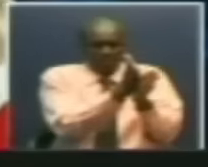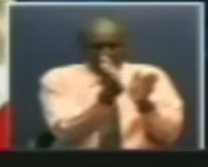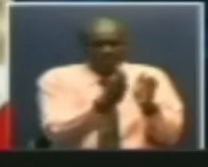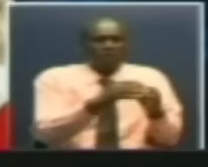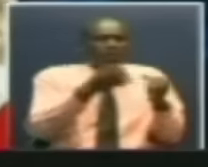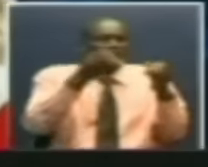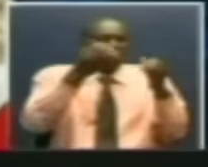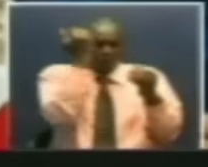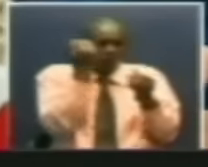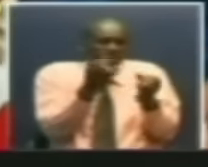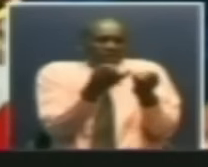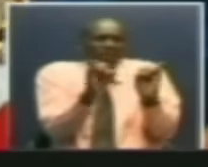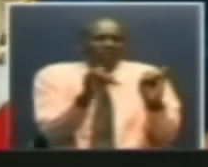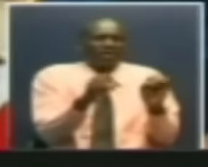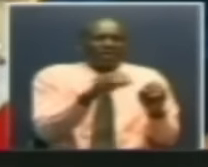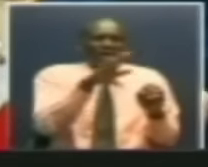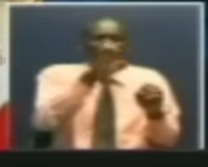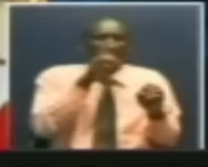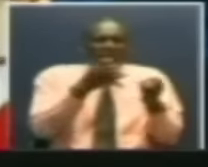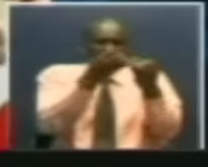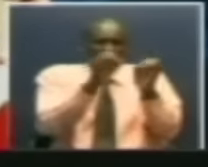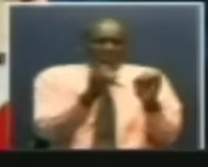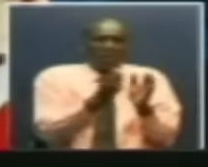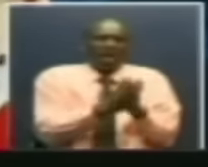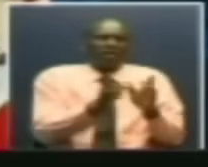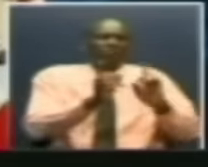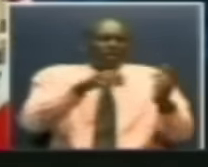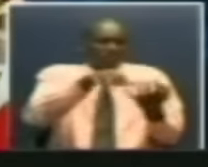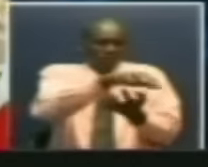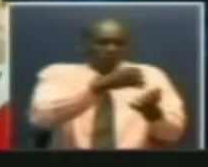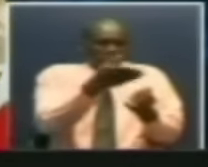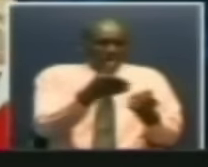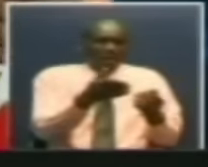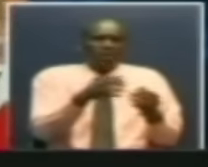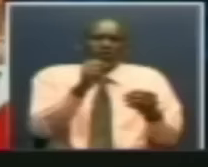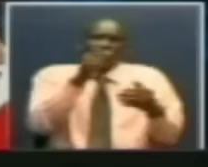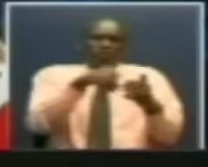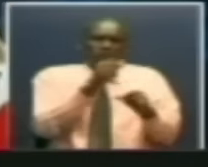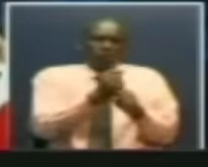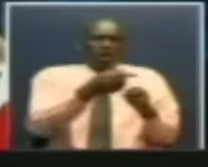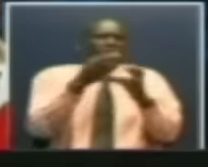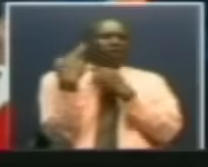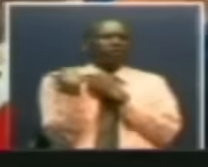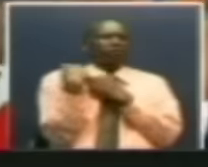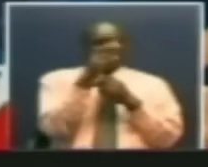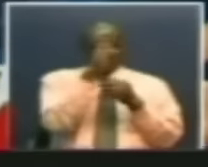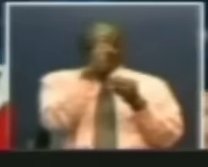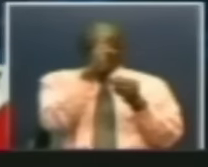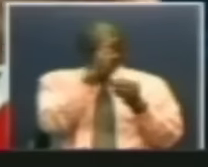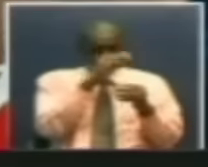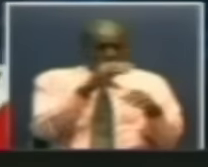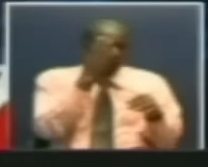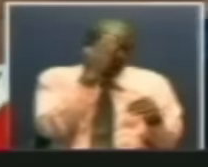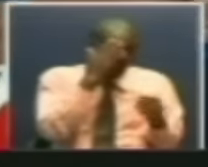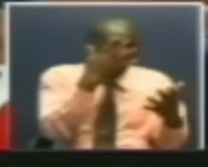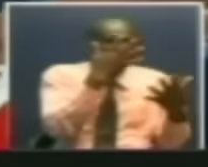independent. The executive is equally independent. And we don't interfere. So what we are saying, our duty as police was to detect